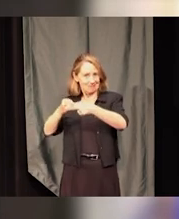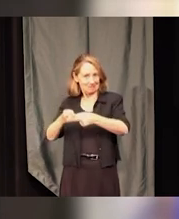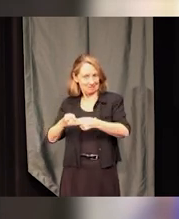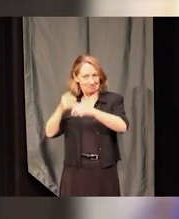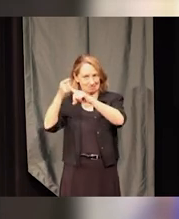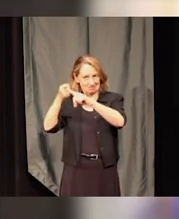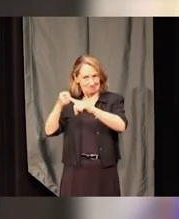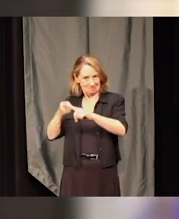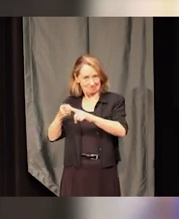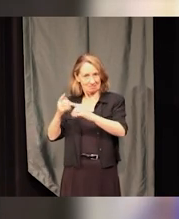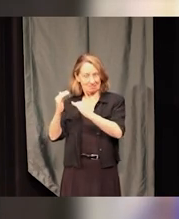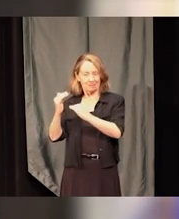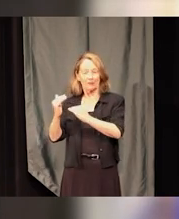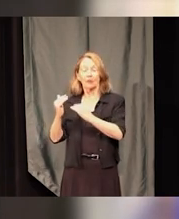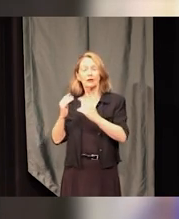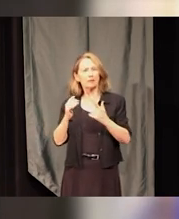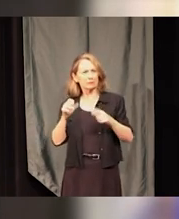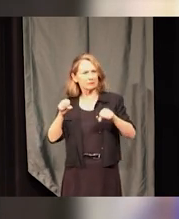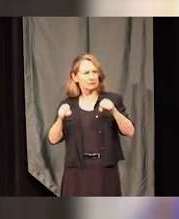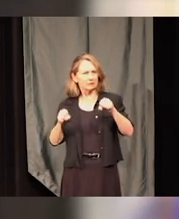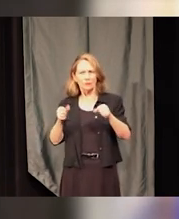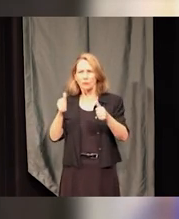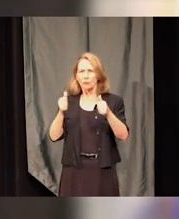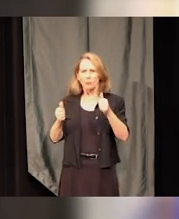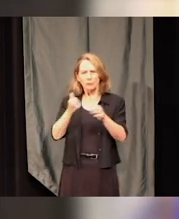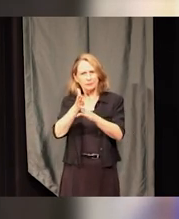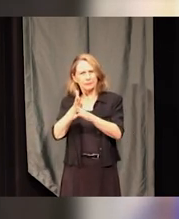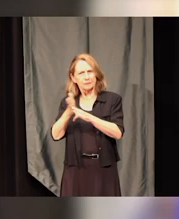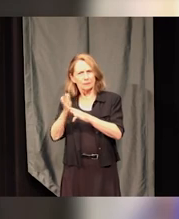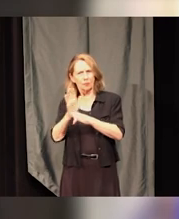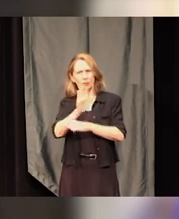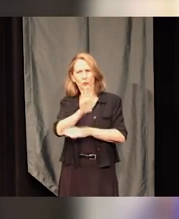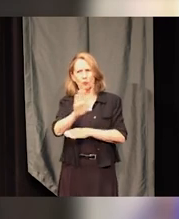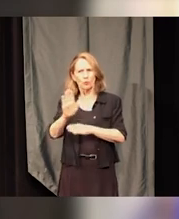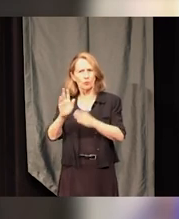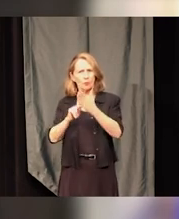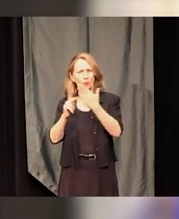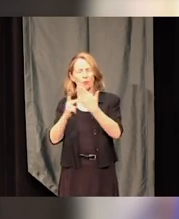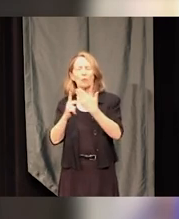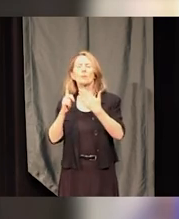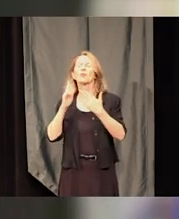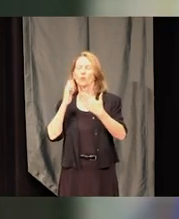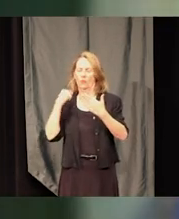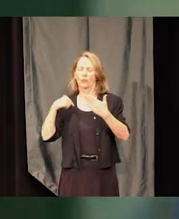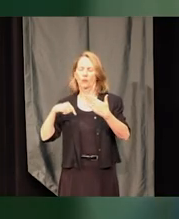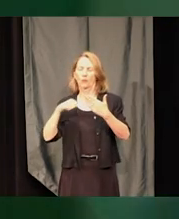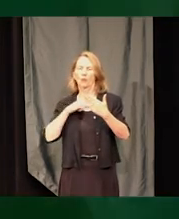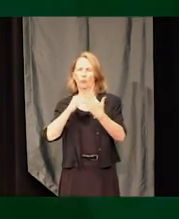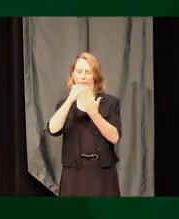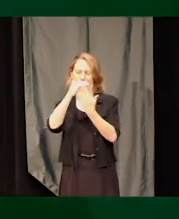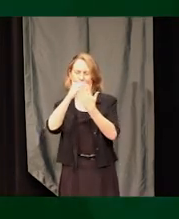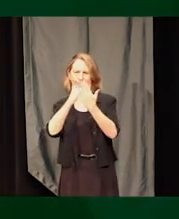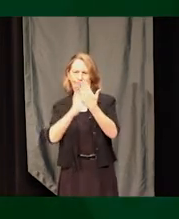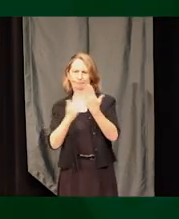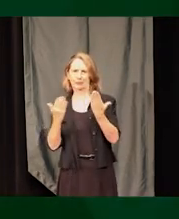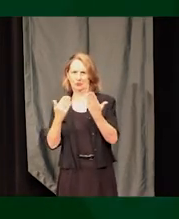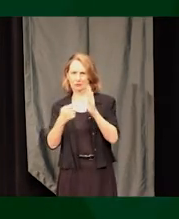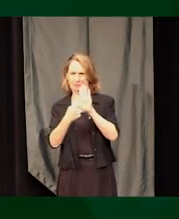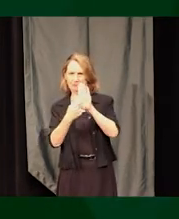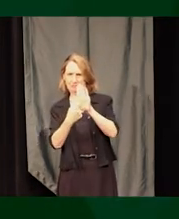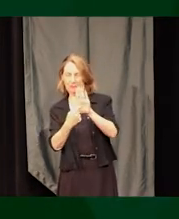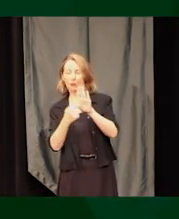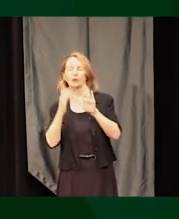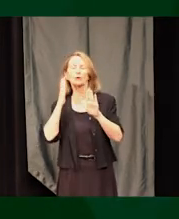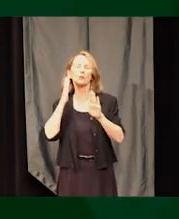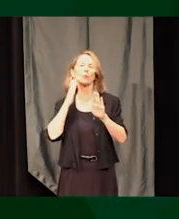unsure of what academic area your program falls within, we have listed them here. We will be back in